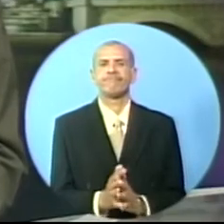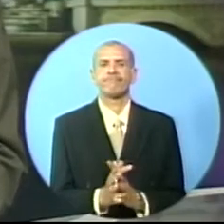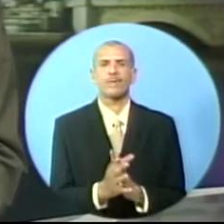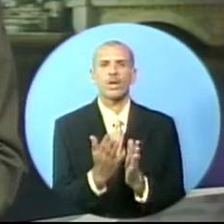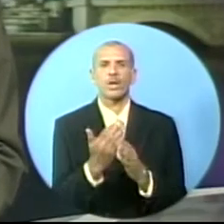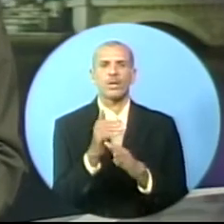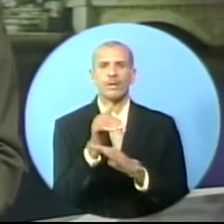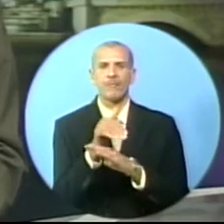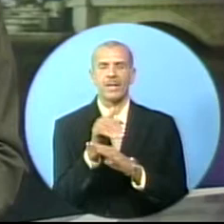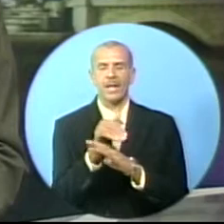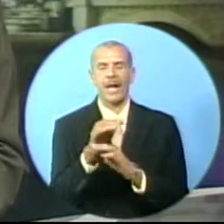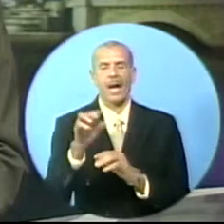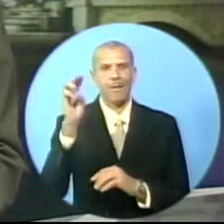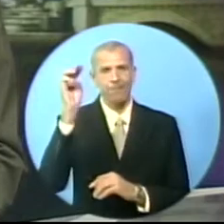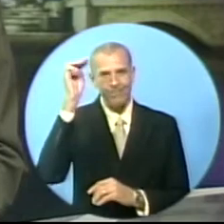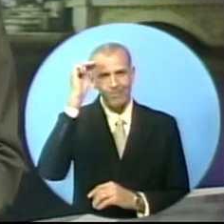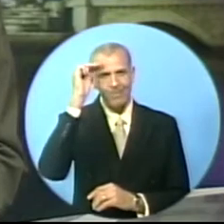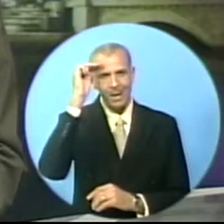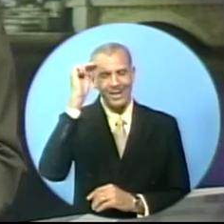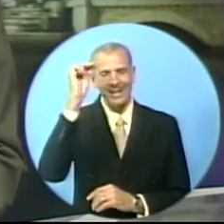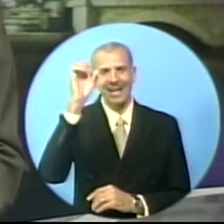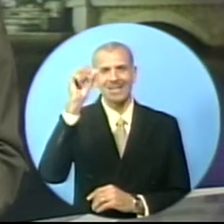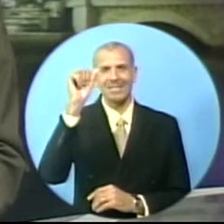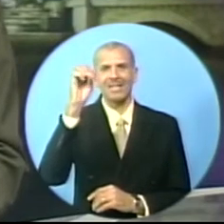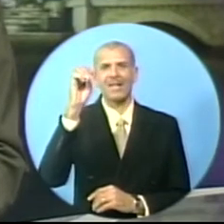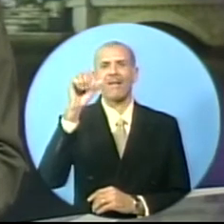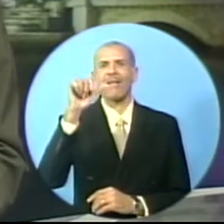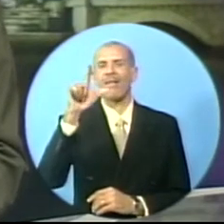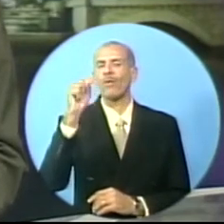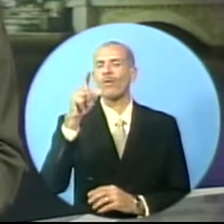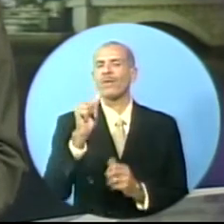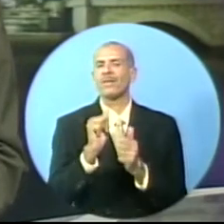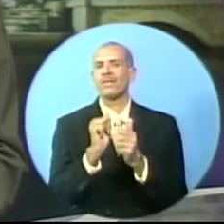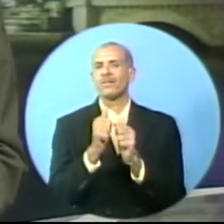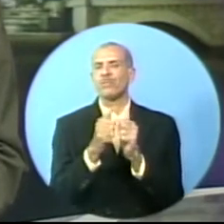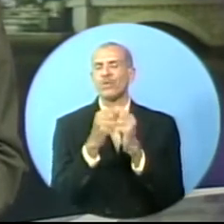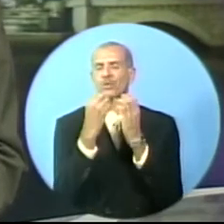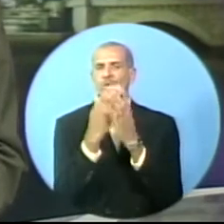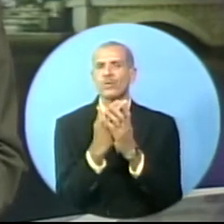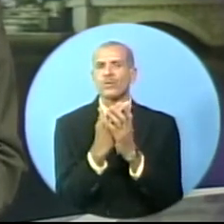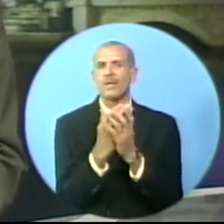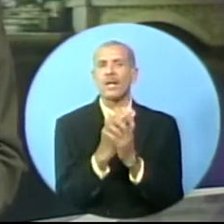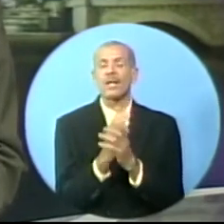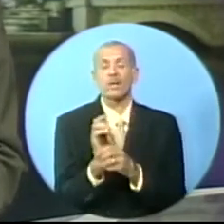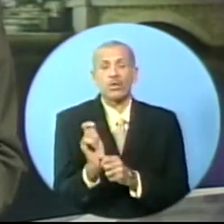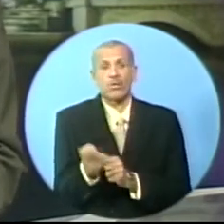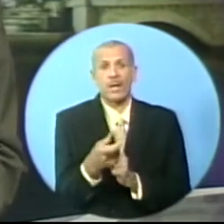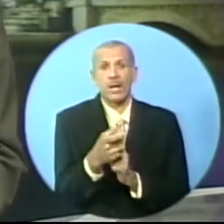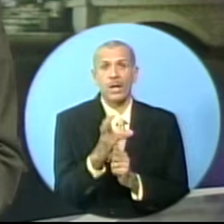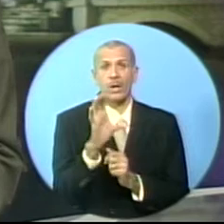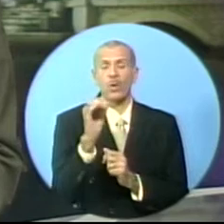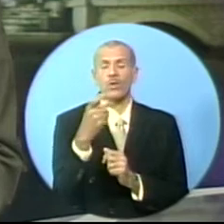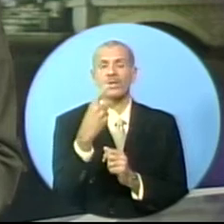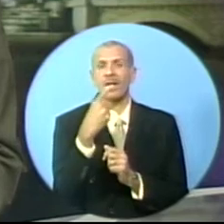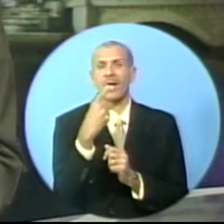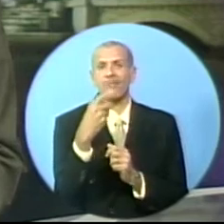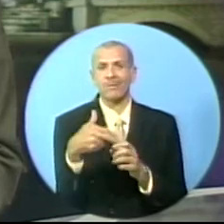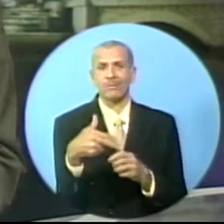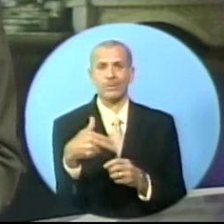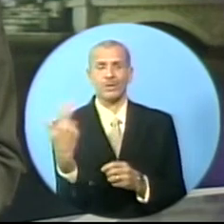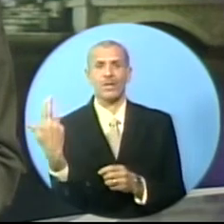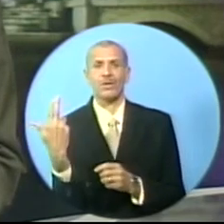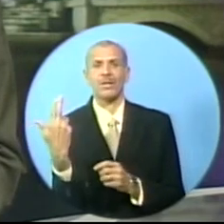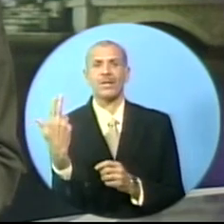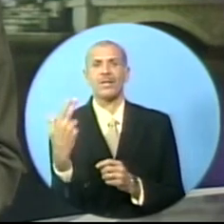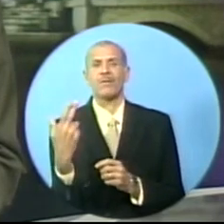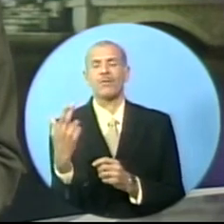Good evening, I'm Mark Seal with your CBC Sports World. Now, their cricket coach may have left them to serve a higher calling with the West Indies